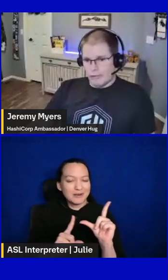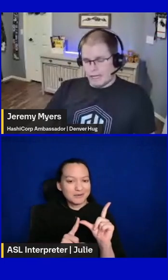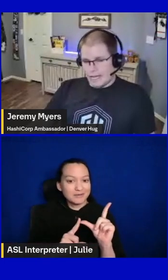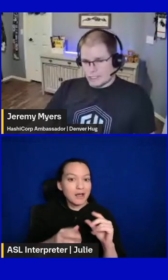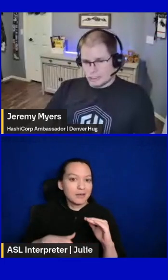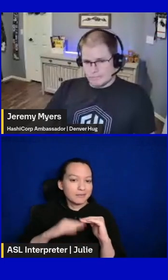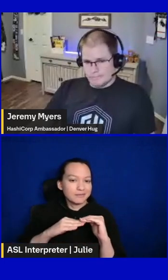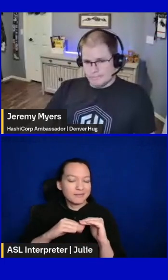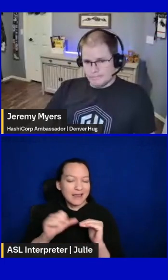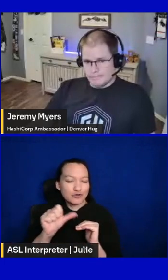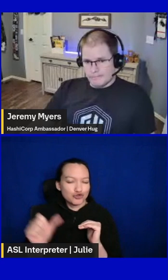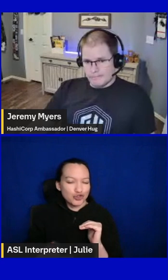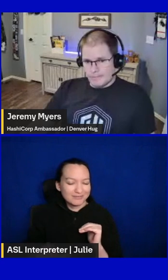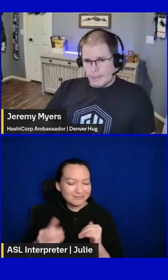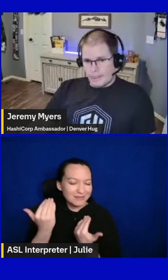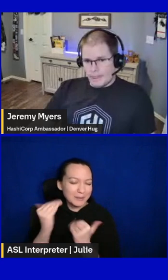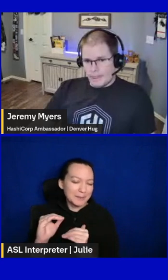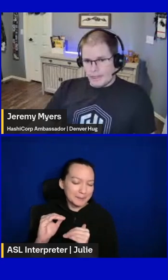by Azure.